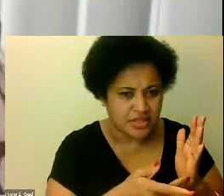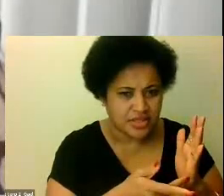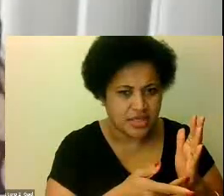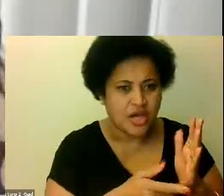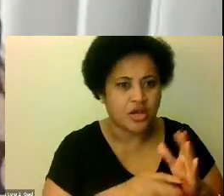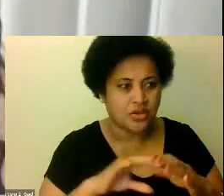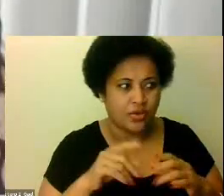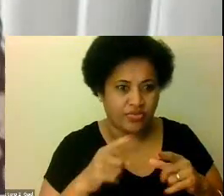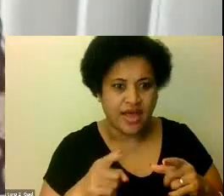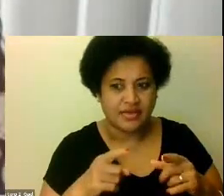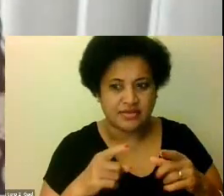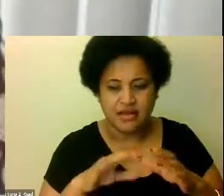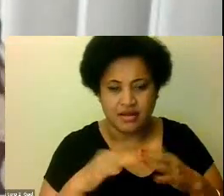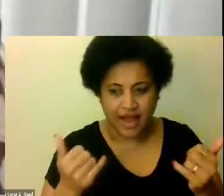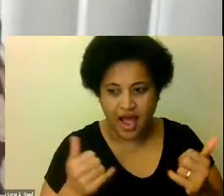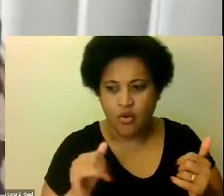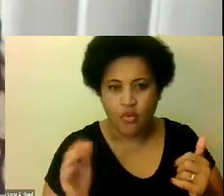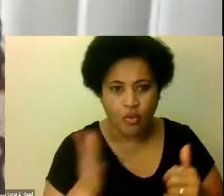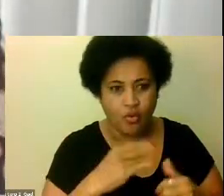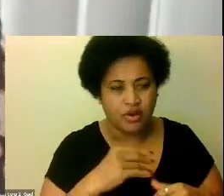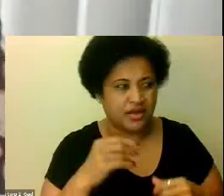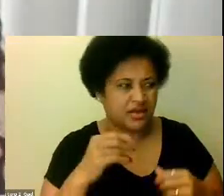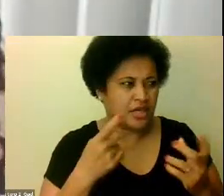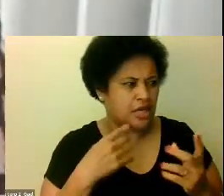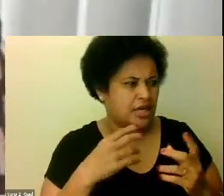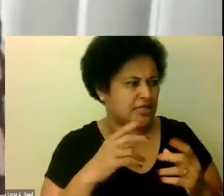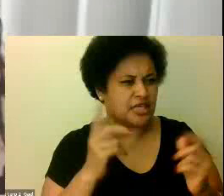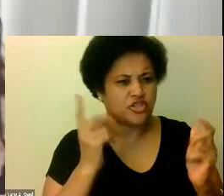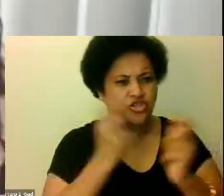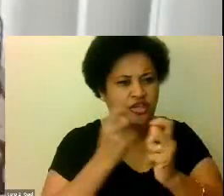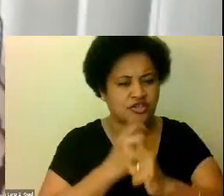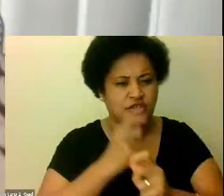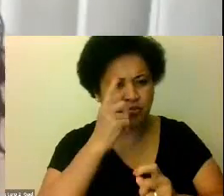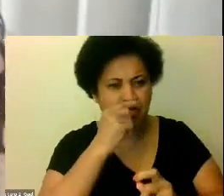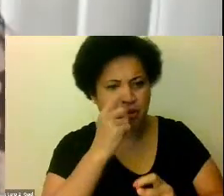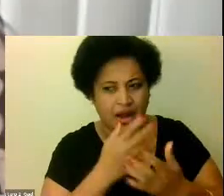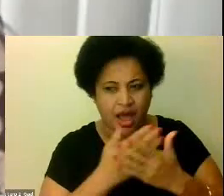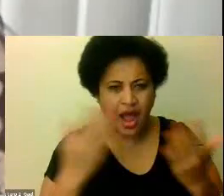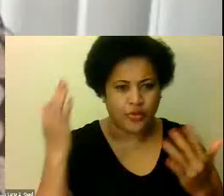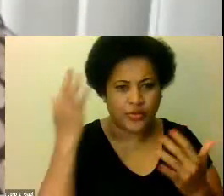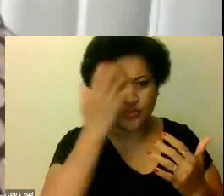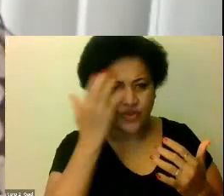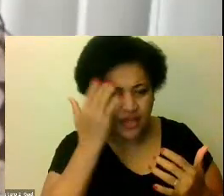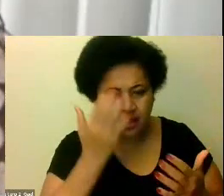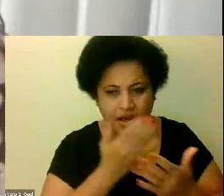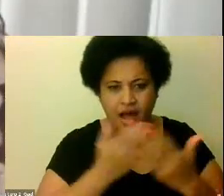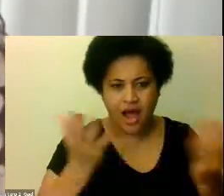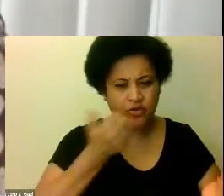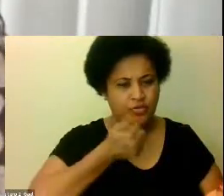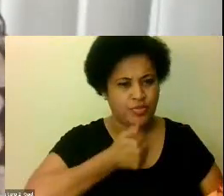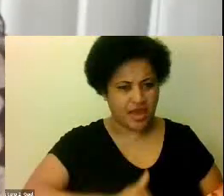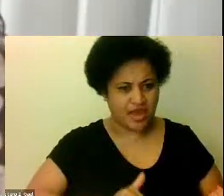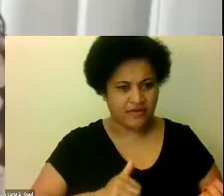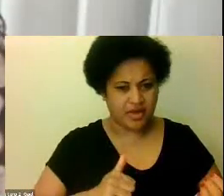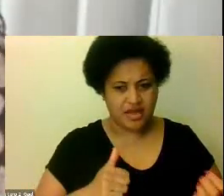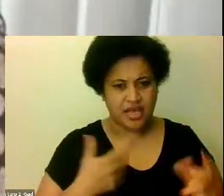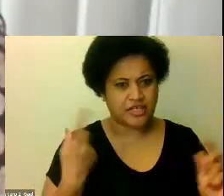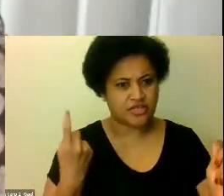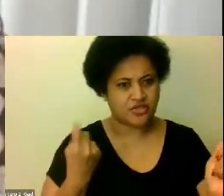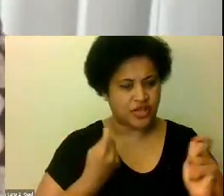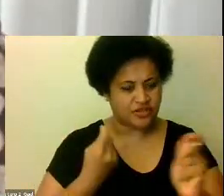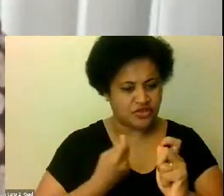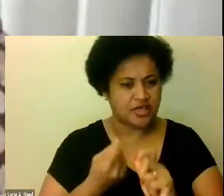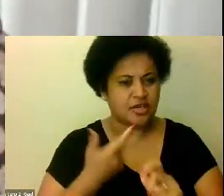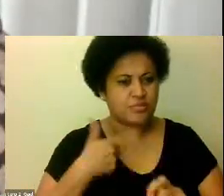influencing our opinions, our behaviors, our everyday life, and it's changing the way humans create, exchange, and